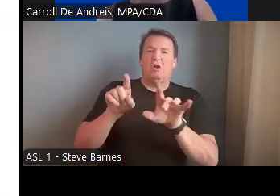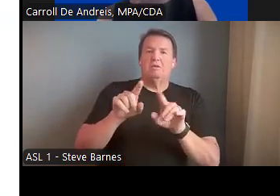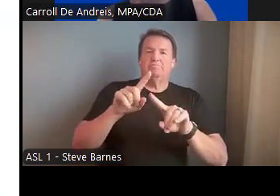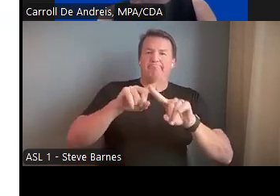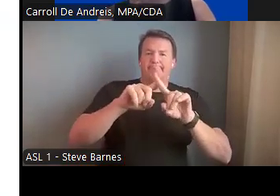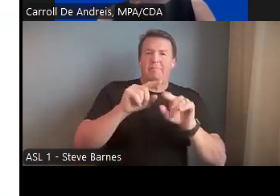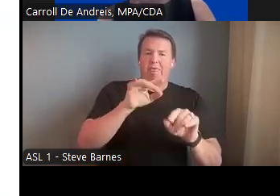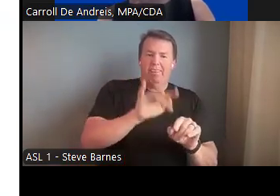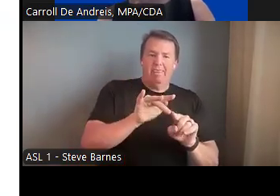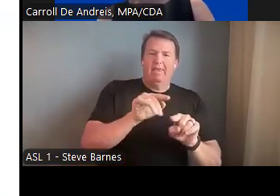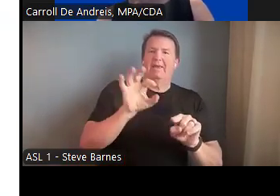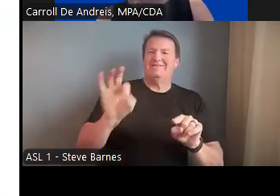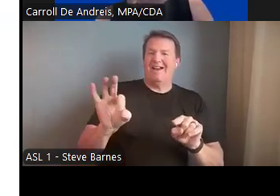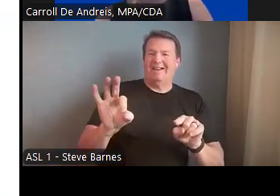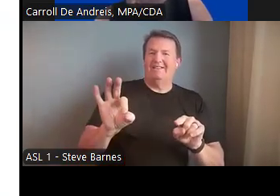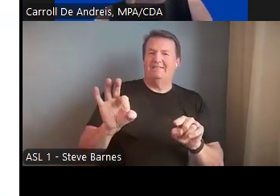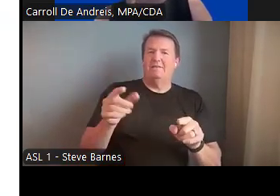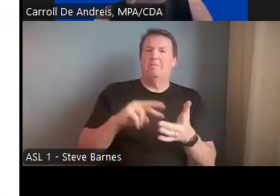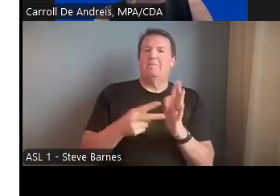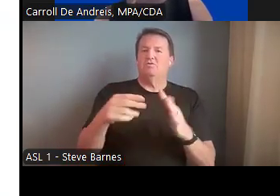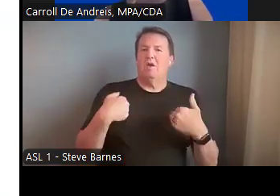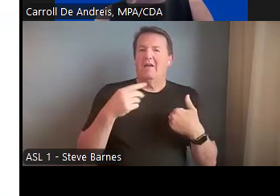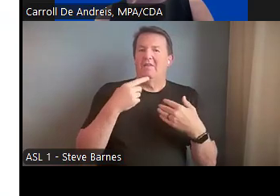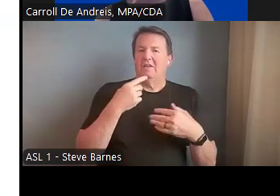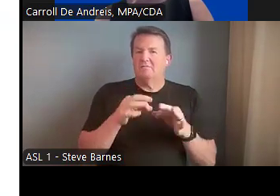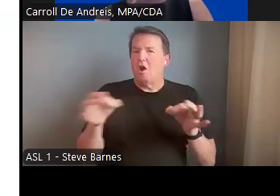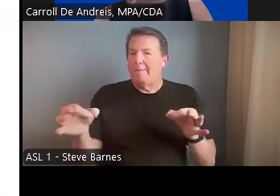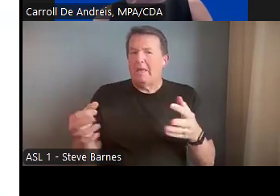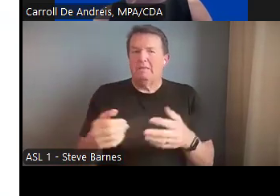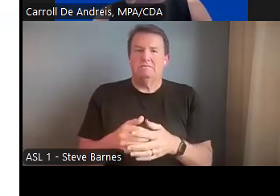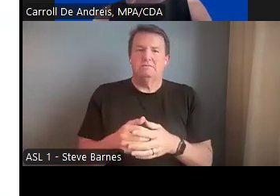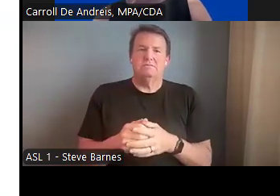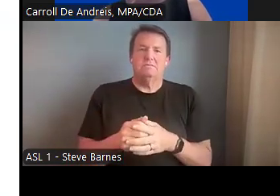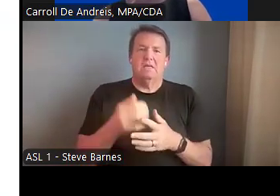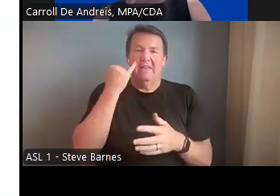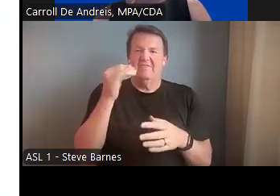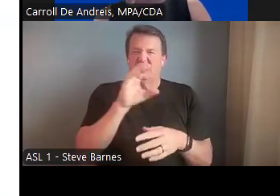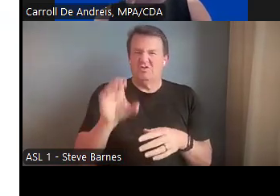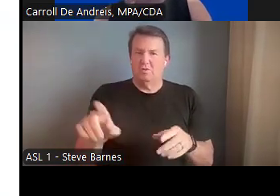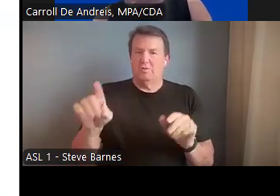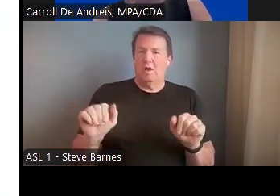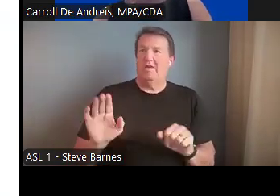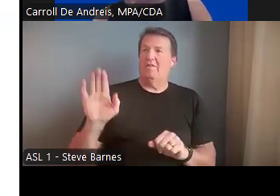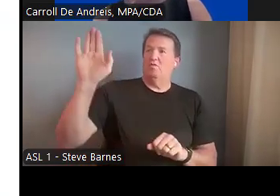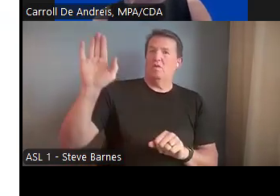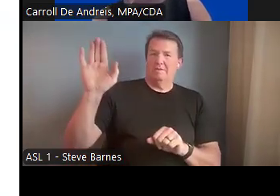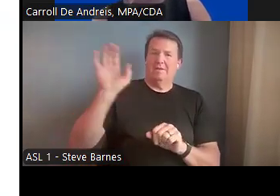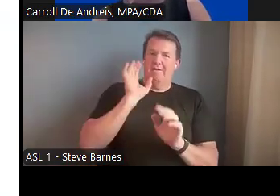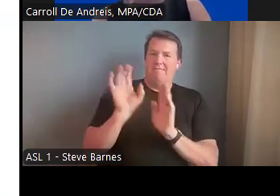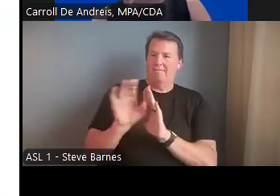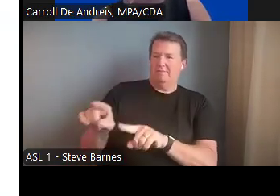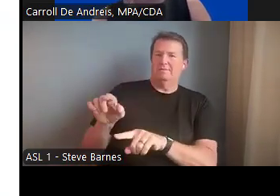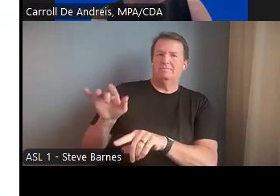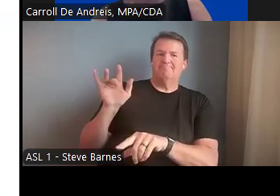comment. If you are on the Zoom webinar function, you have a raised hand icon. So please use